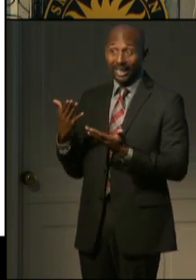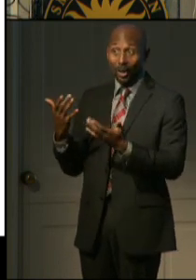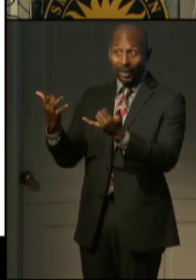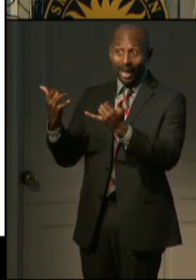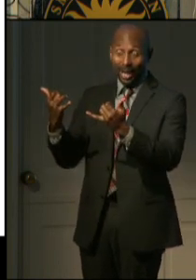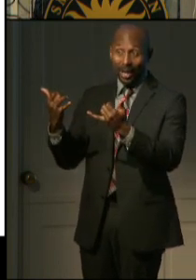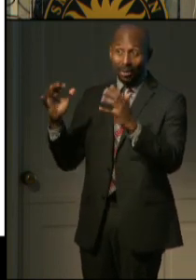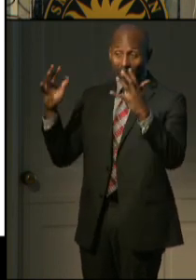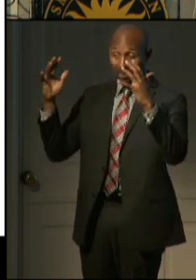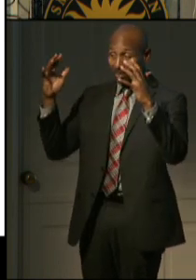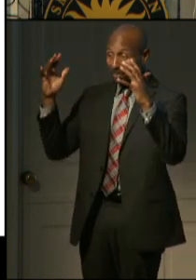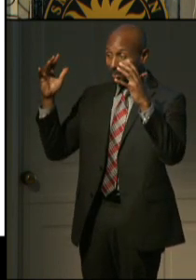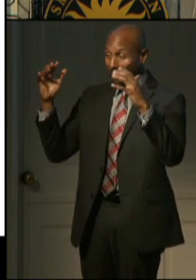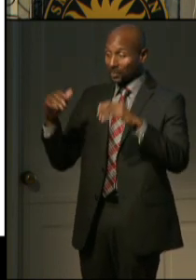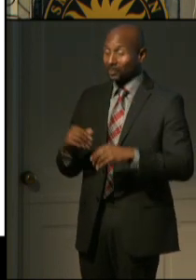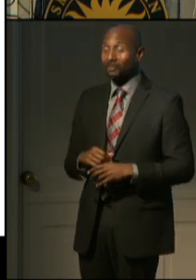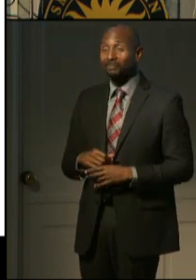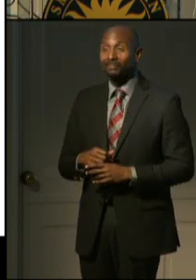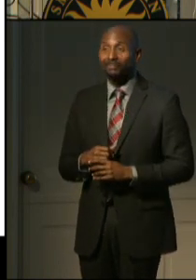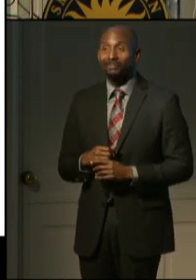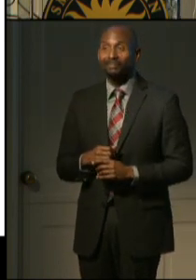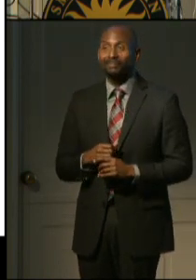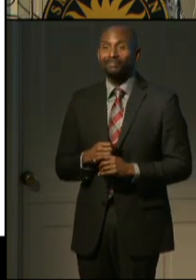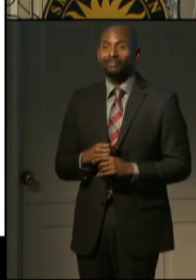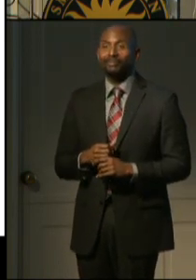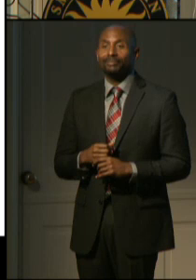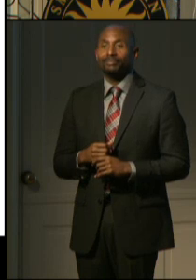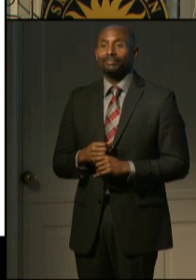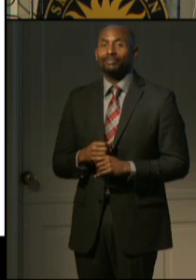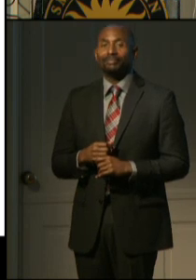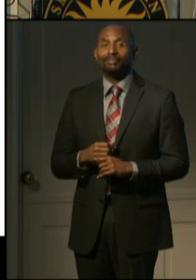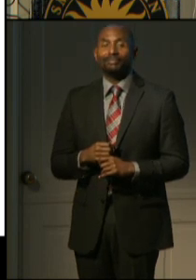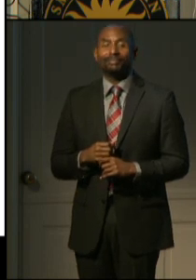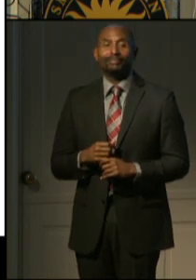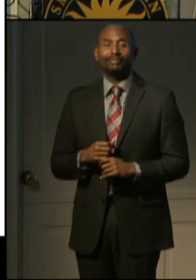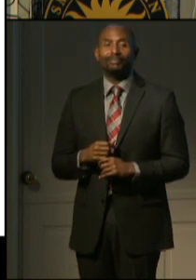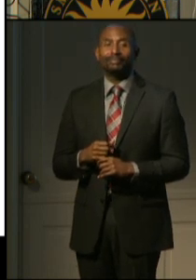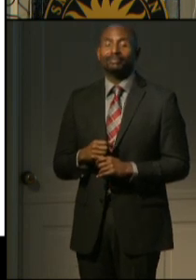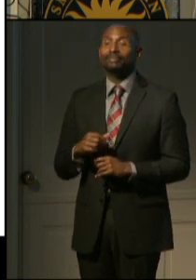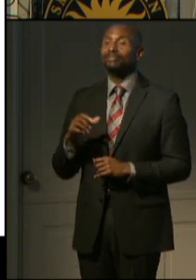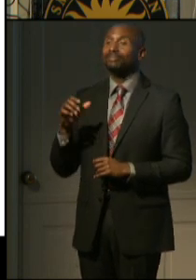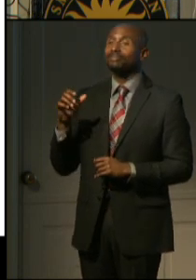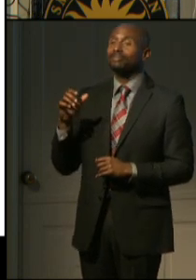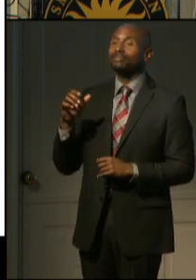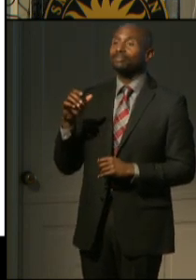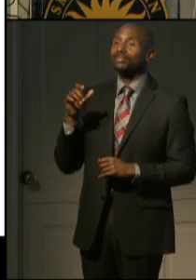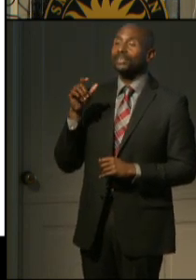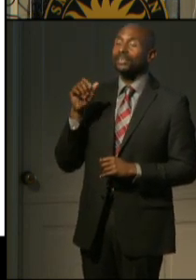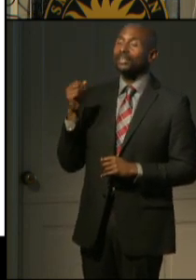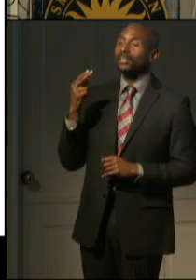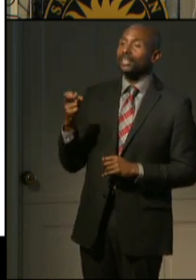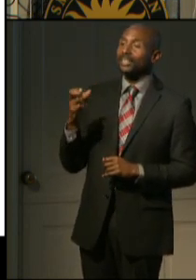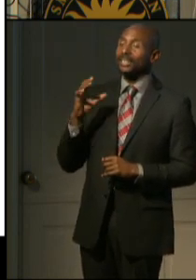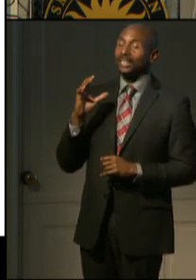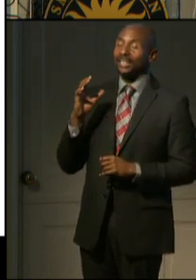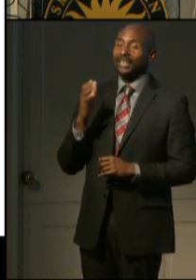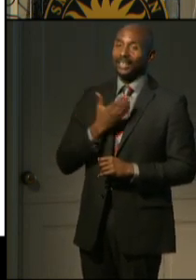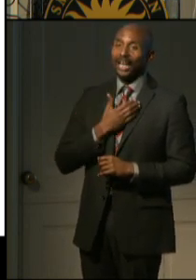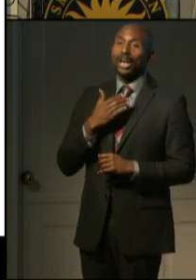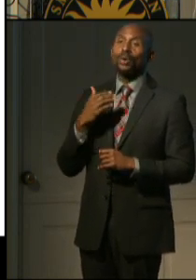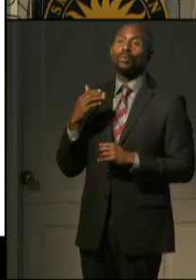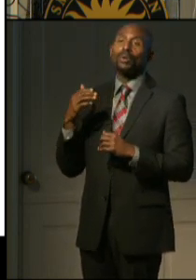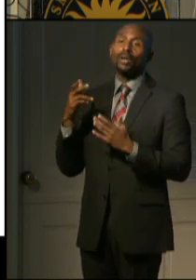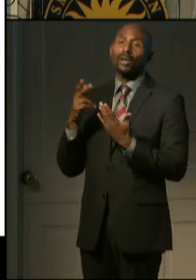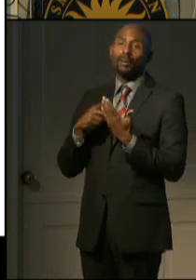she is our our senior program manager for policy